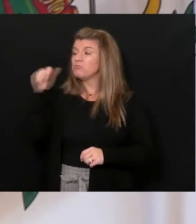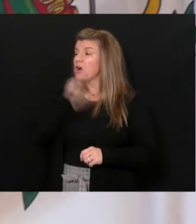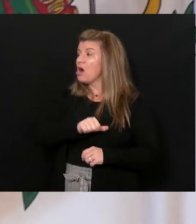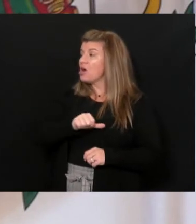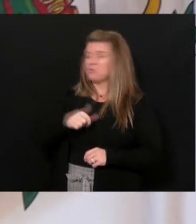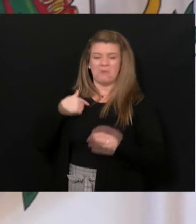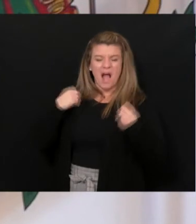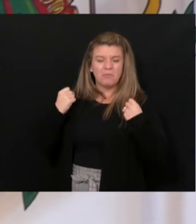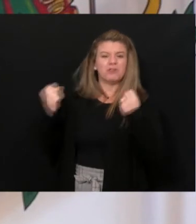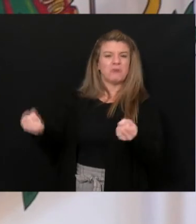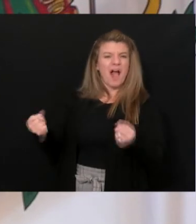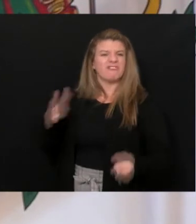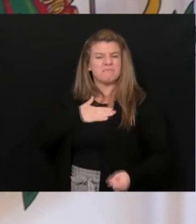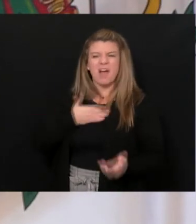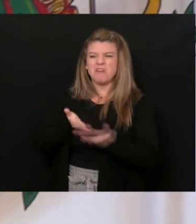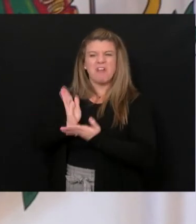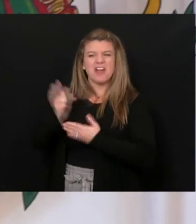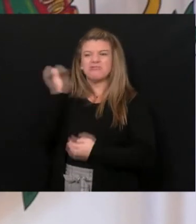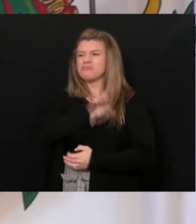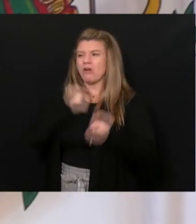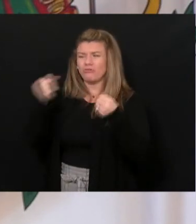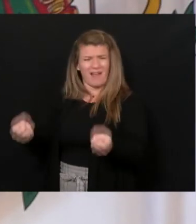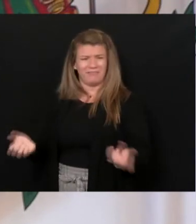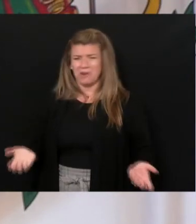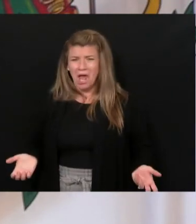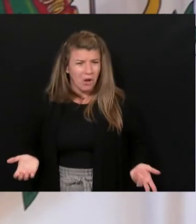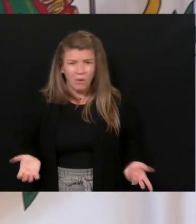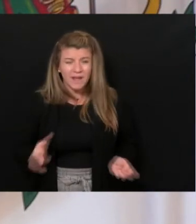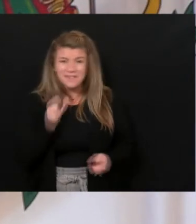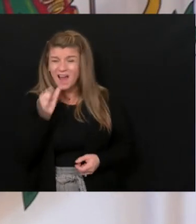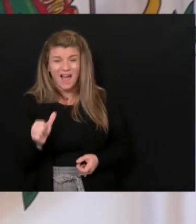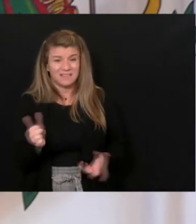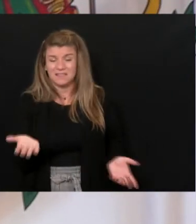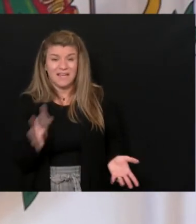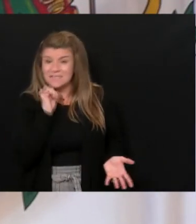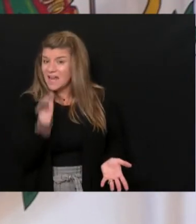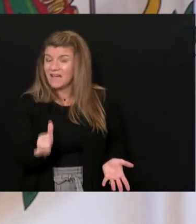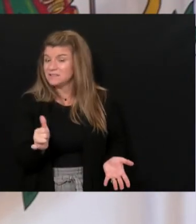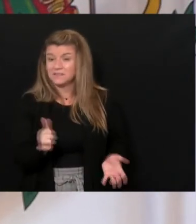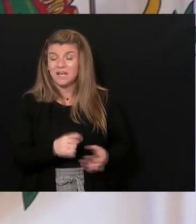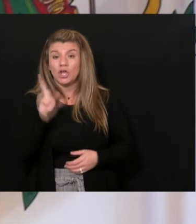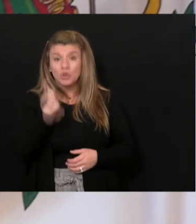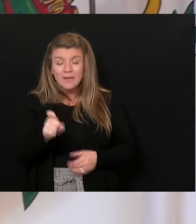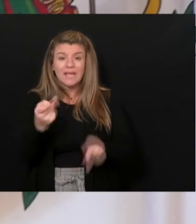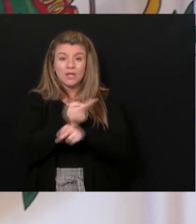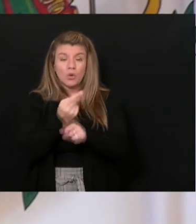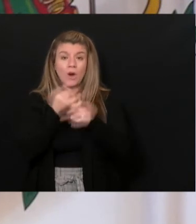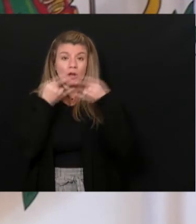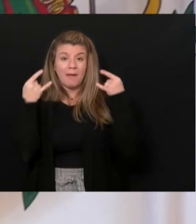drive because that's my right. Well, it's not. That's all there is to it. You need to wear your mask.